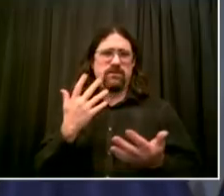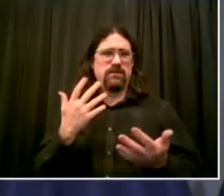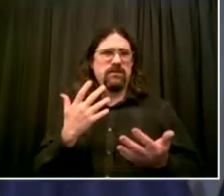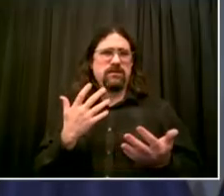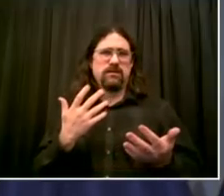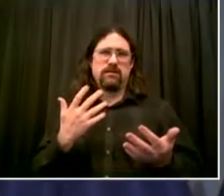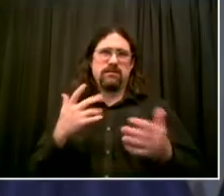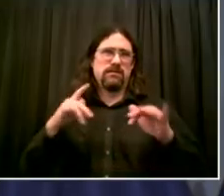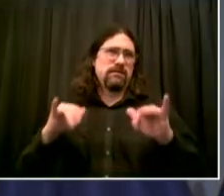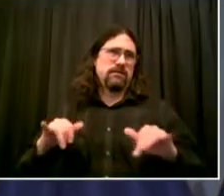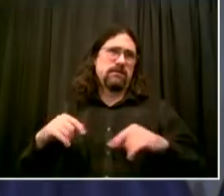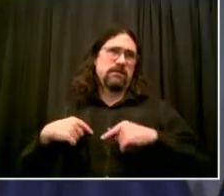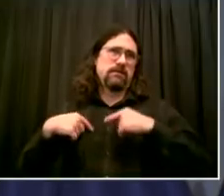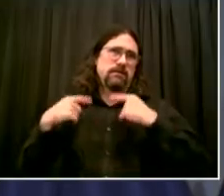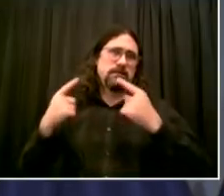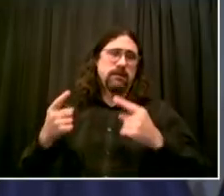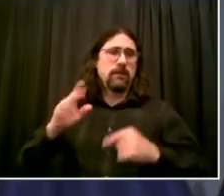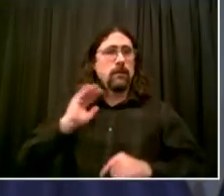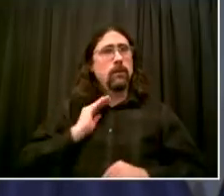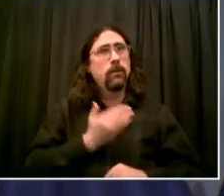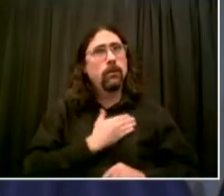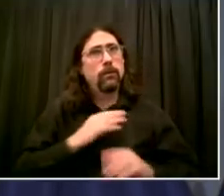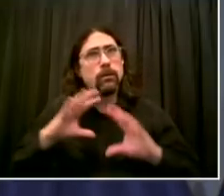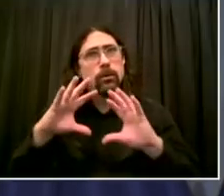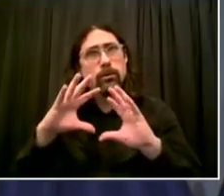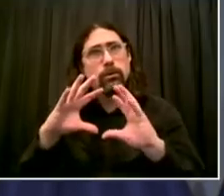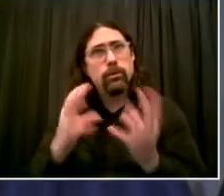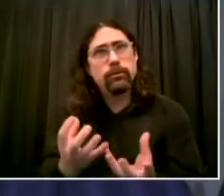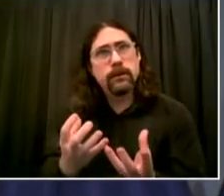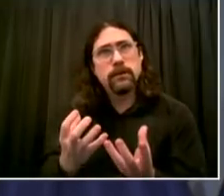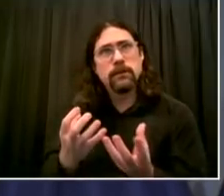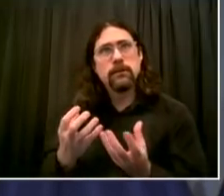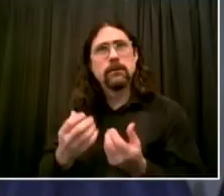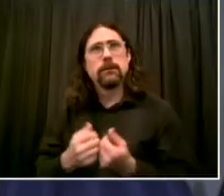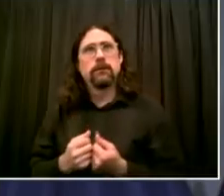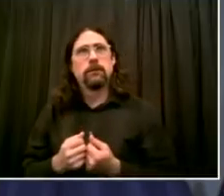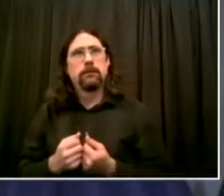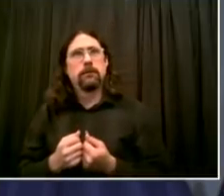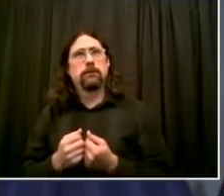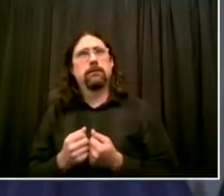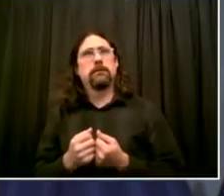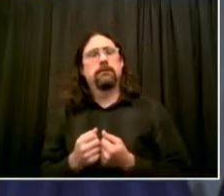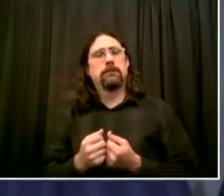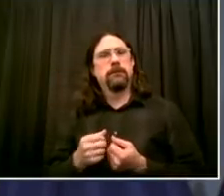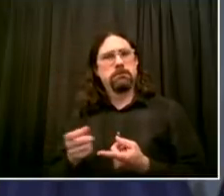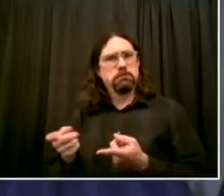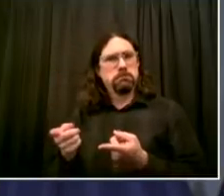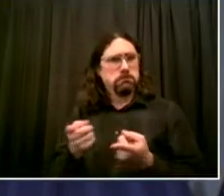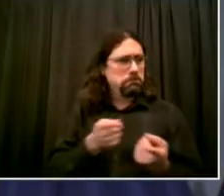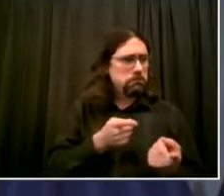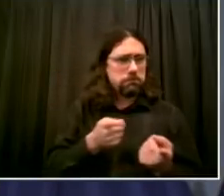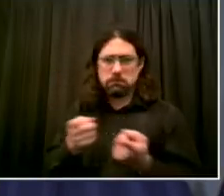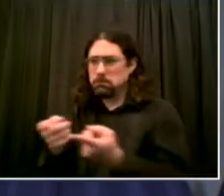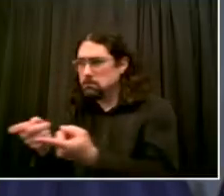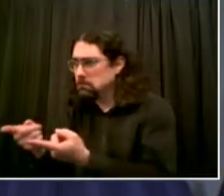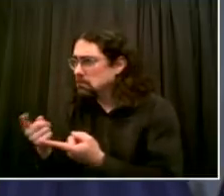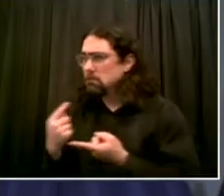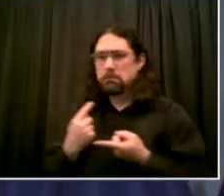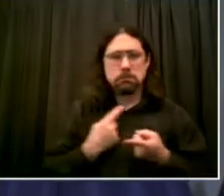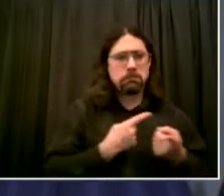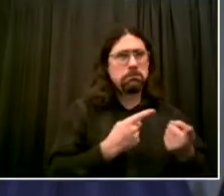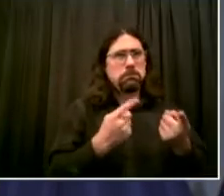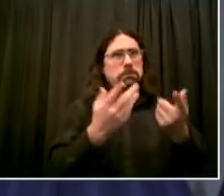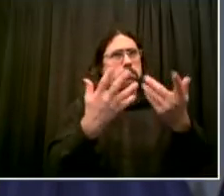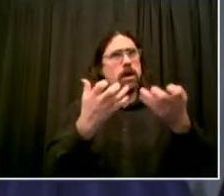best positioned to find those remedies and solutions to the issues in our community. I'm thinking about what Erica